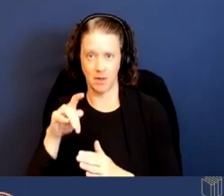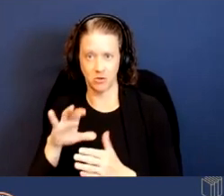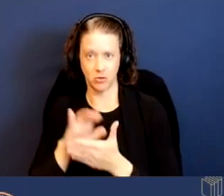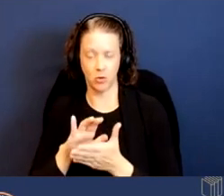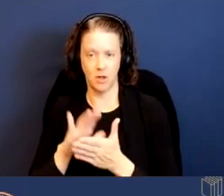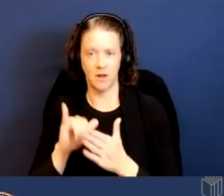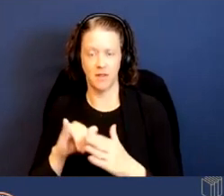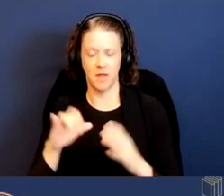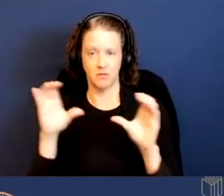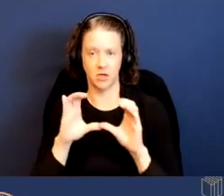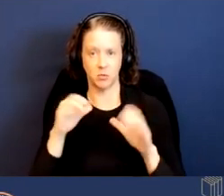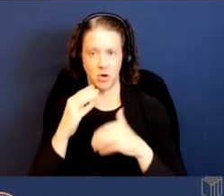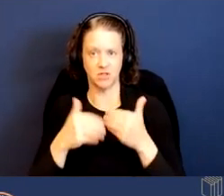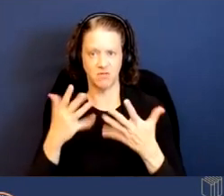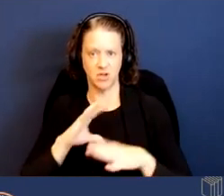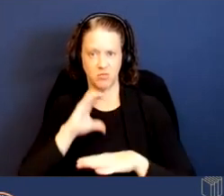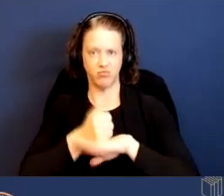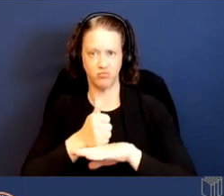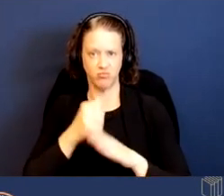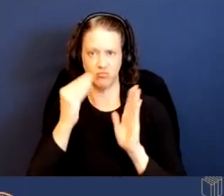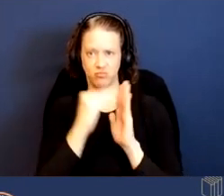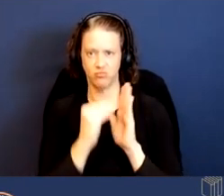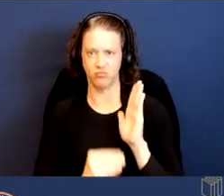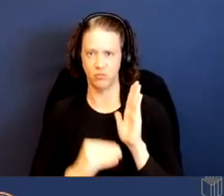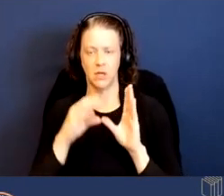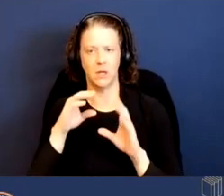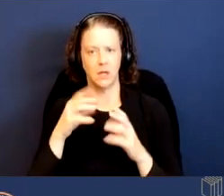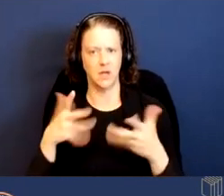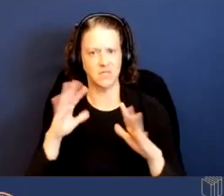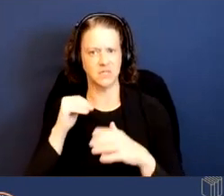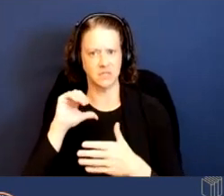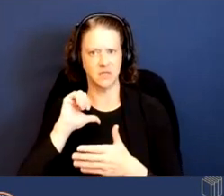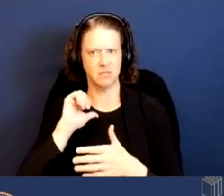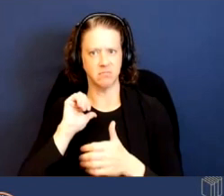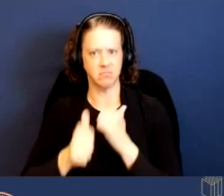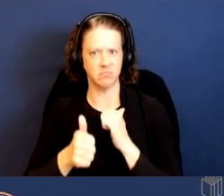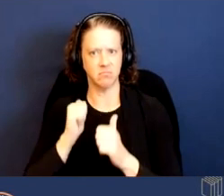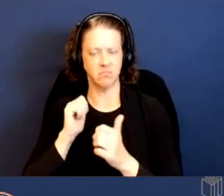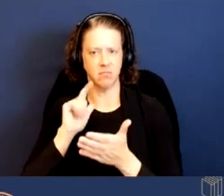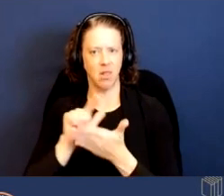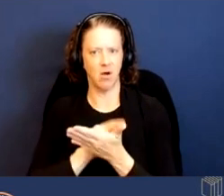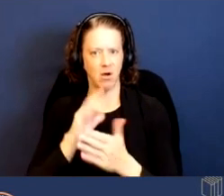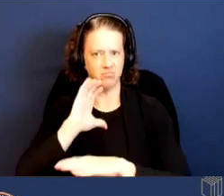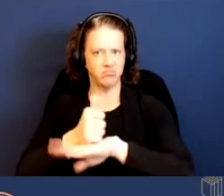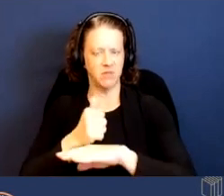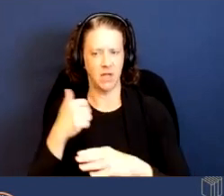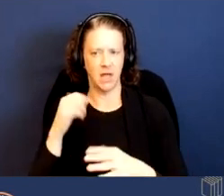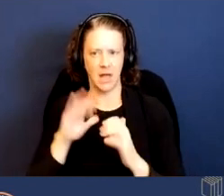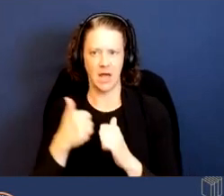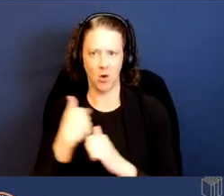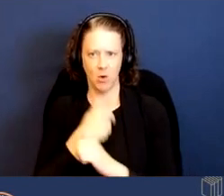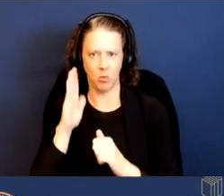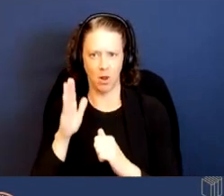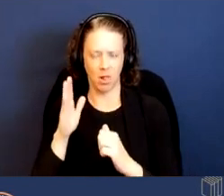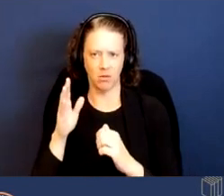well outlined in existing statute as far as what we look at and how we determine whether or not we will issue a certification